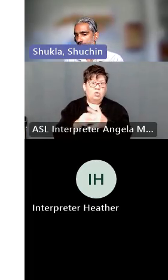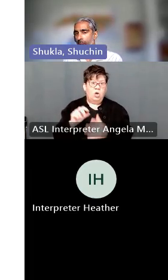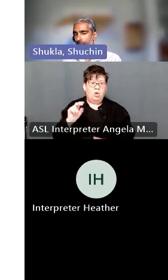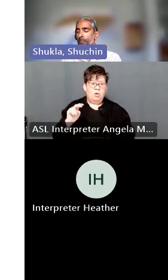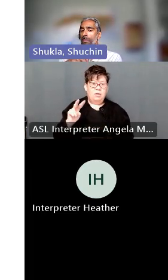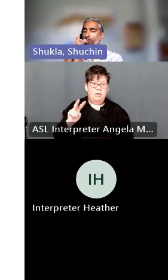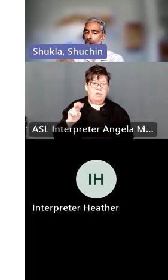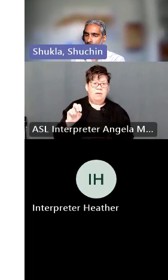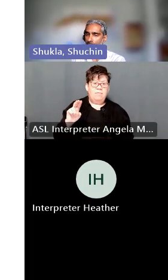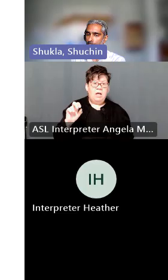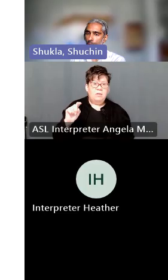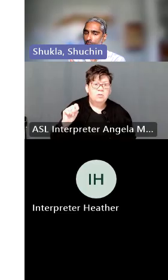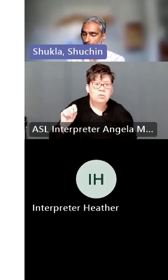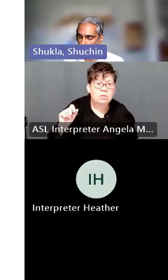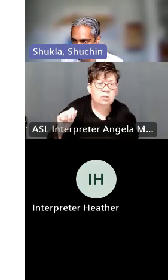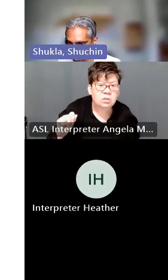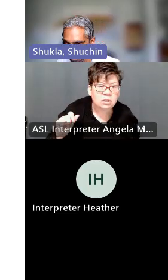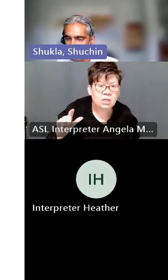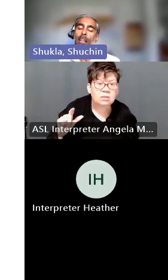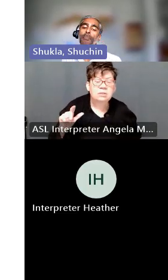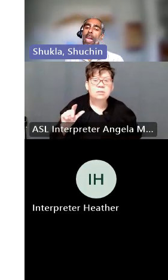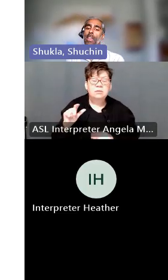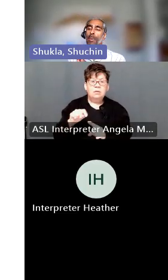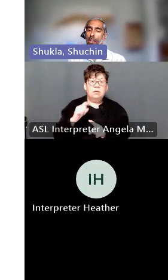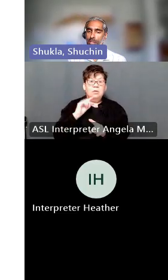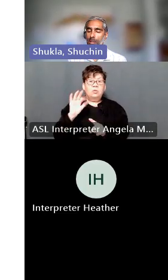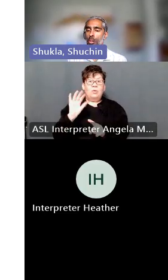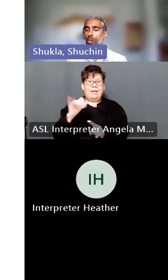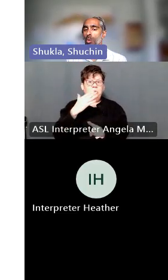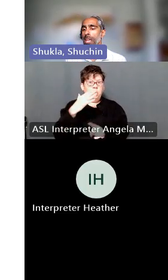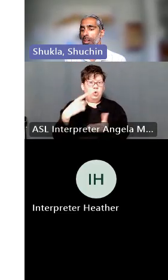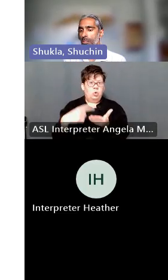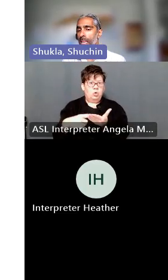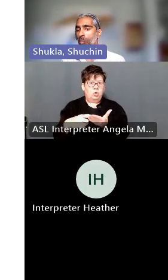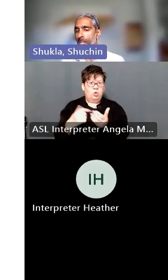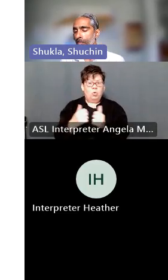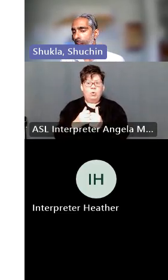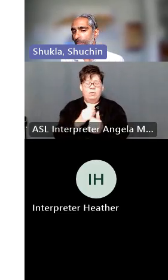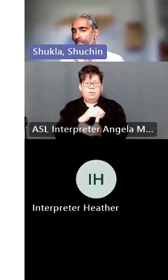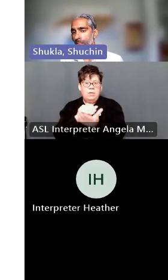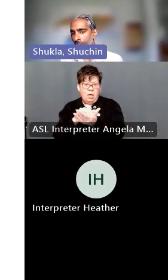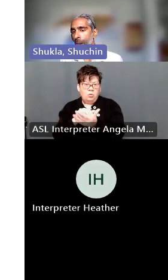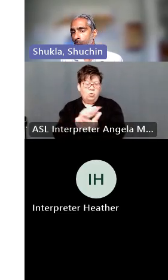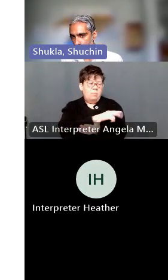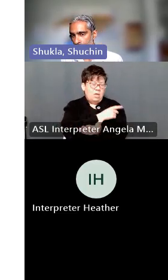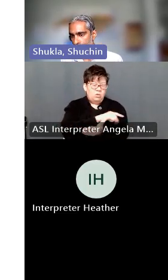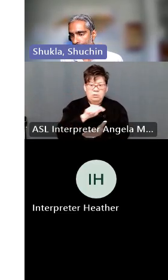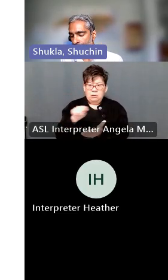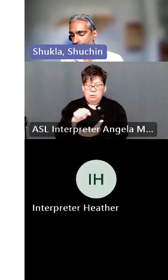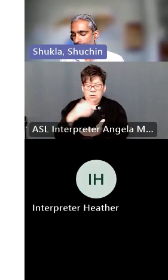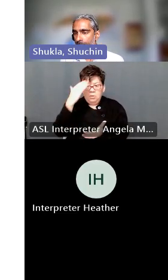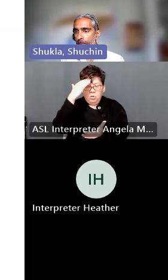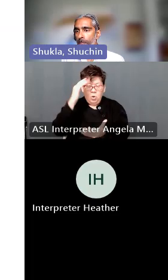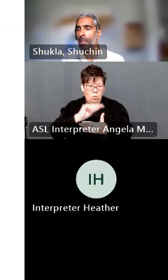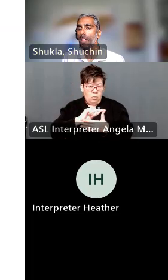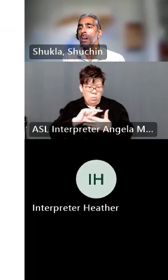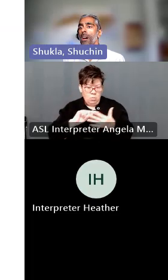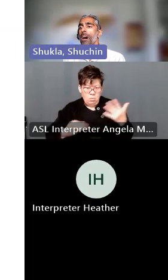complicated conversation that has to happen between a provider who knows what they're doing and a patient who can understand the risks and benefits of the different options.